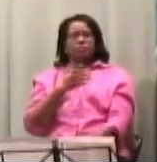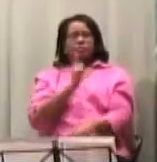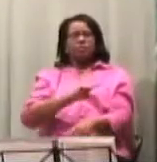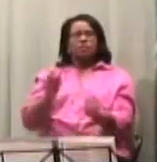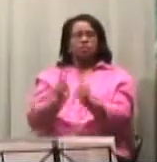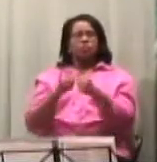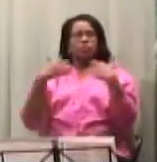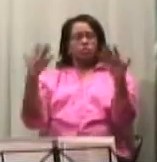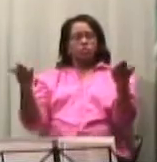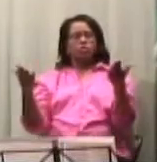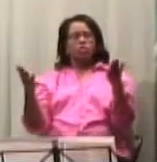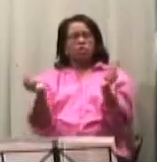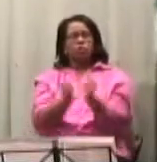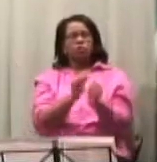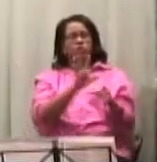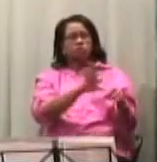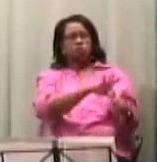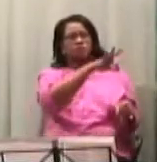The Lord be with you.